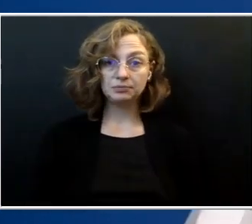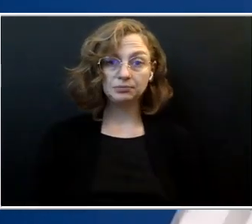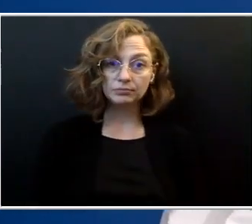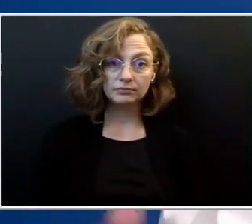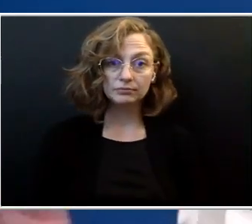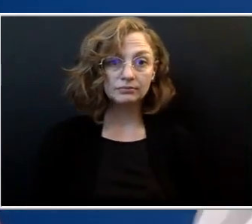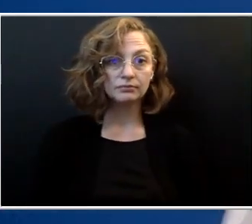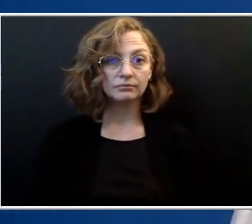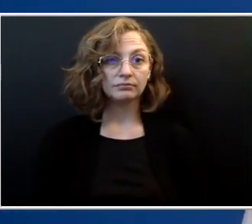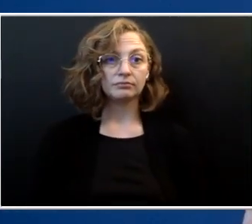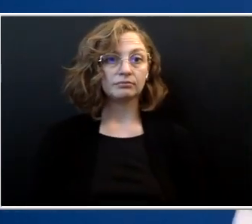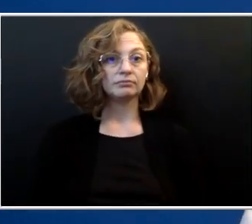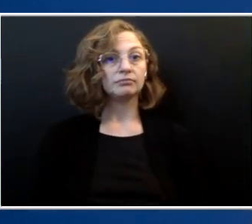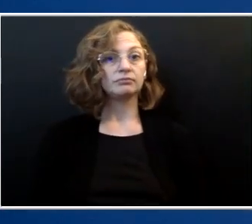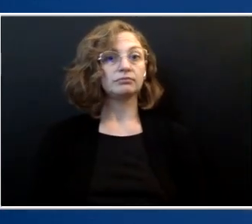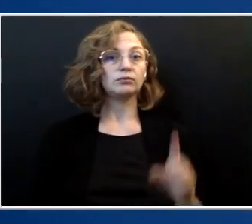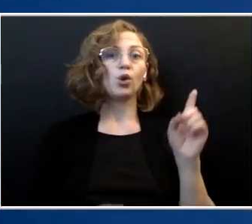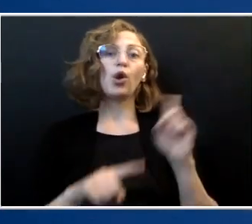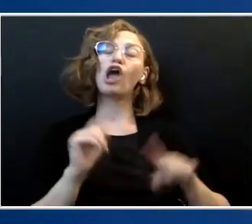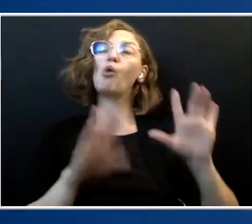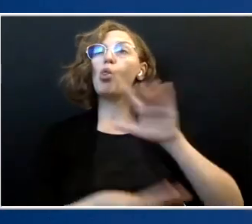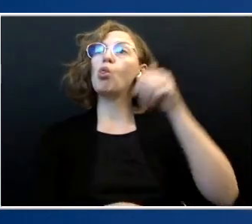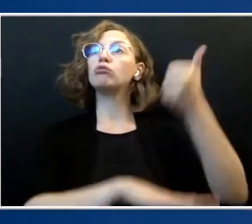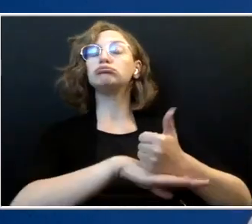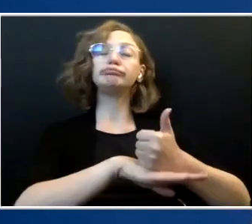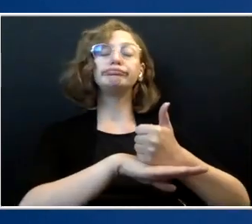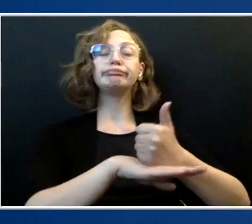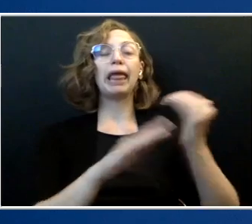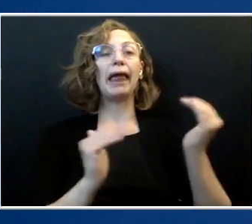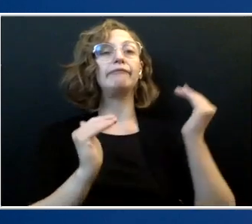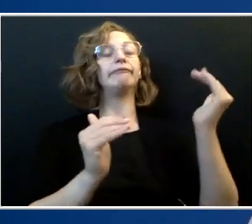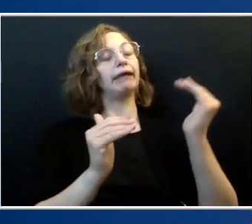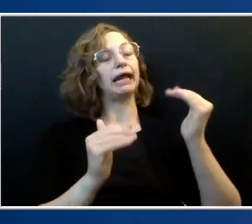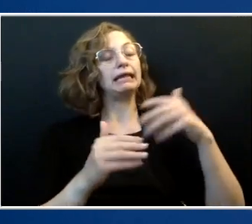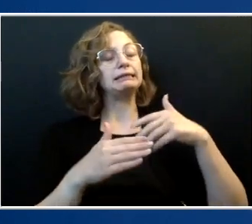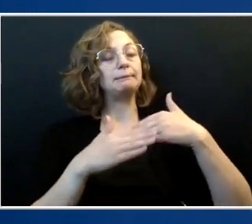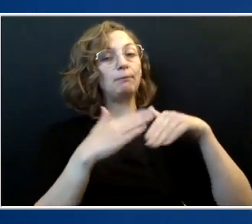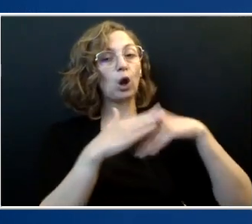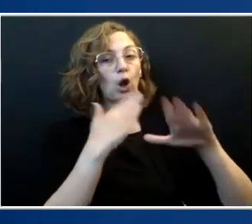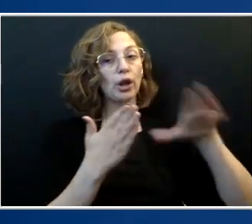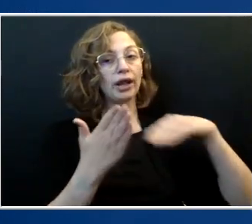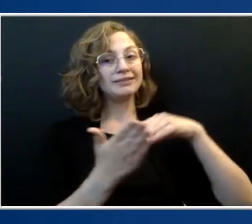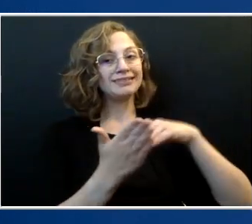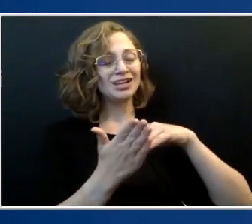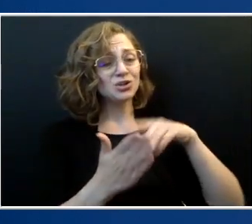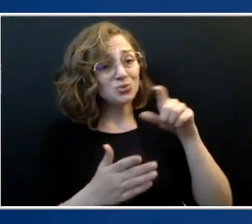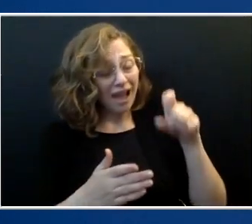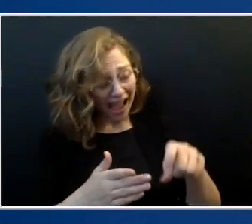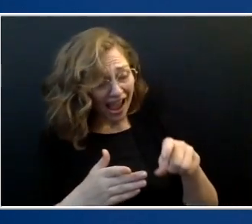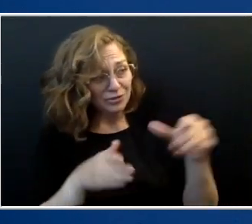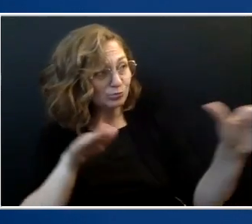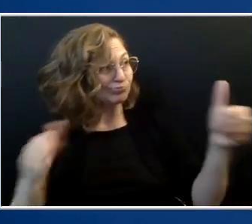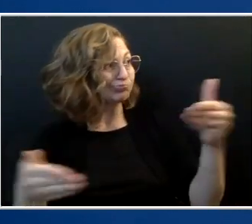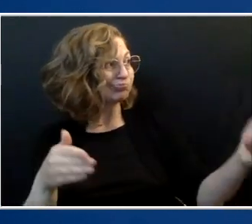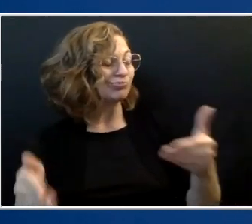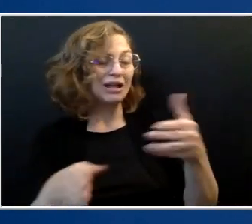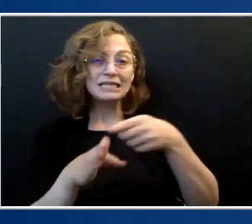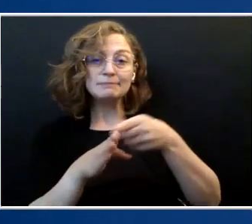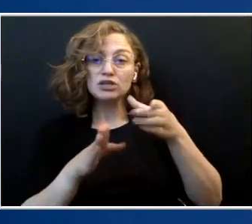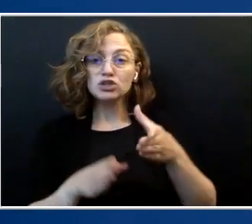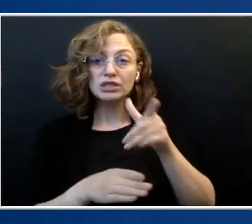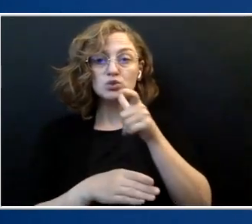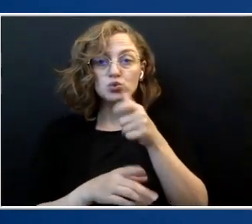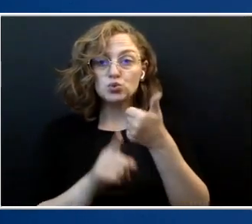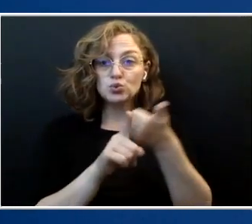centers wherever you want. You have to staff them with specialists that do the procedures. And the access issue is going